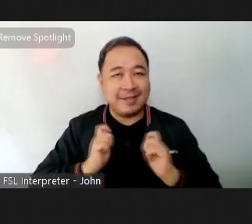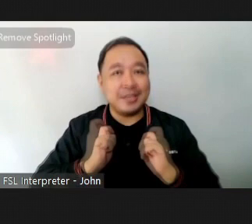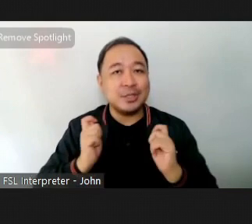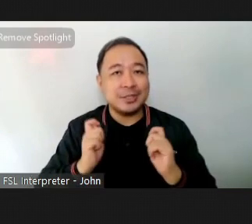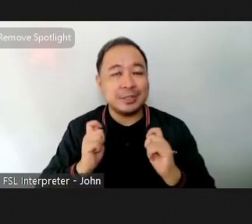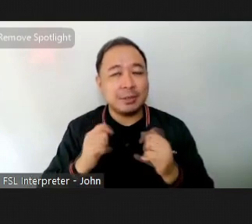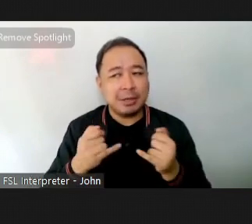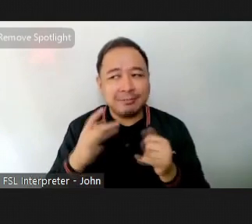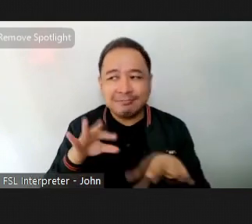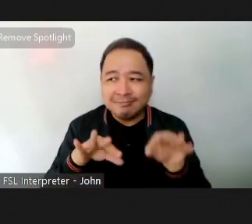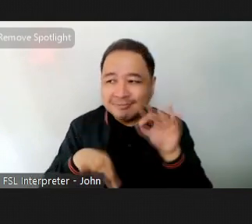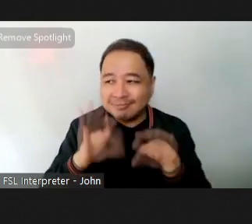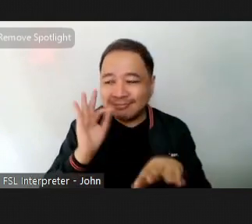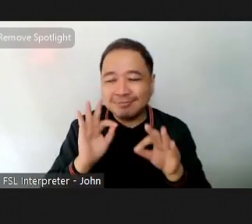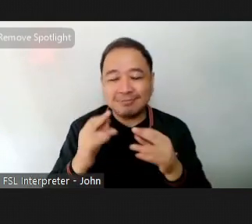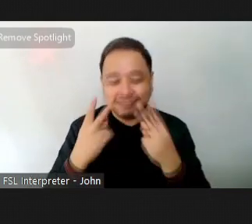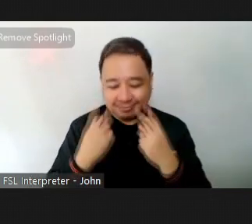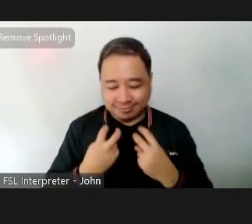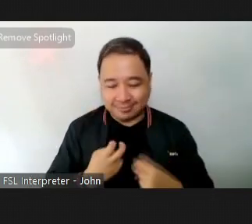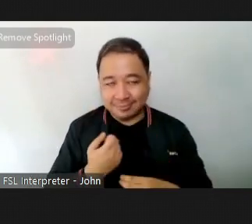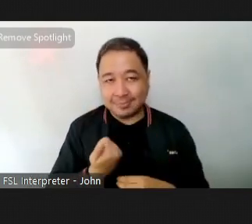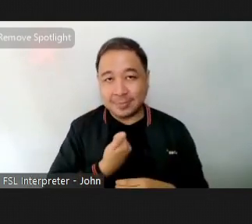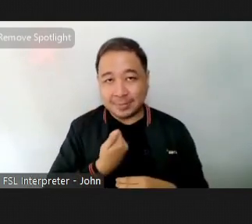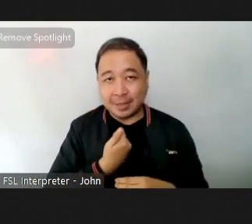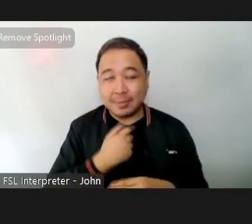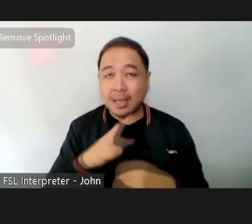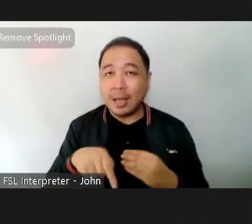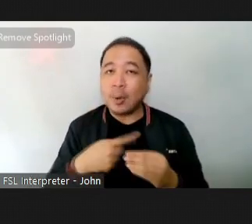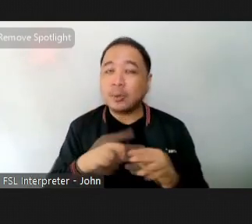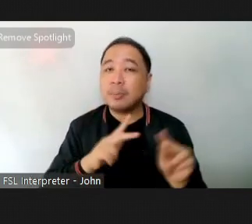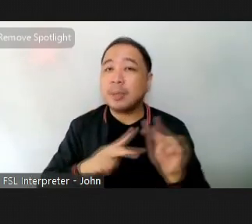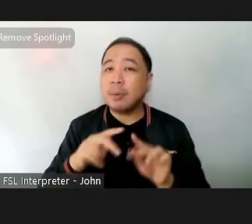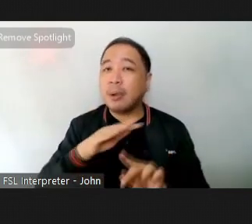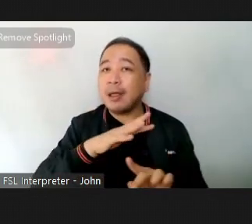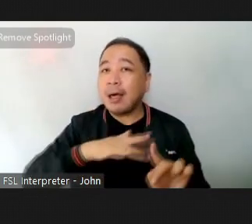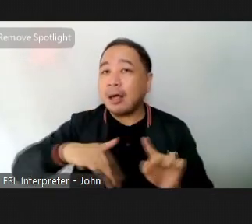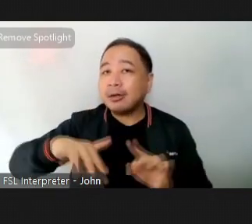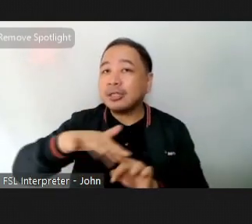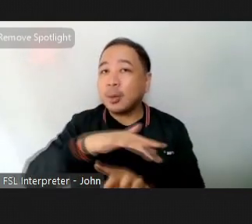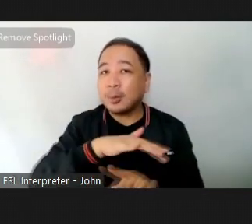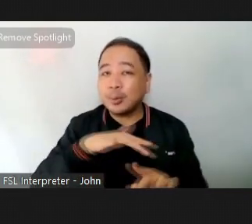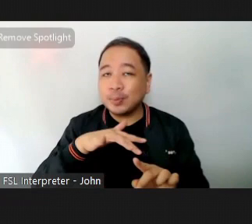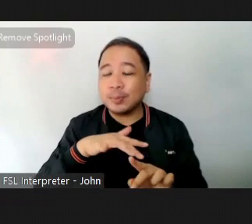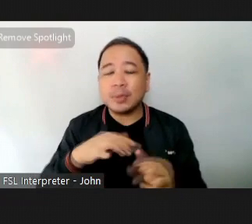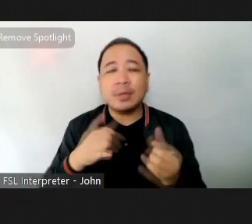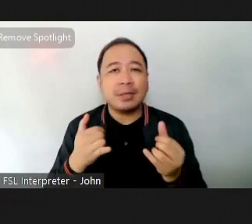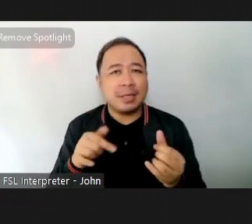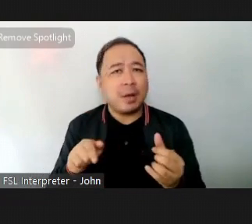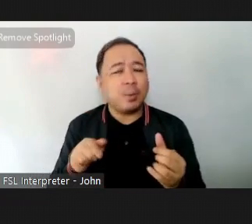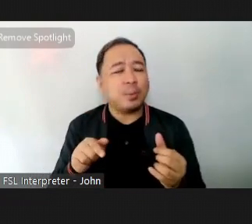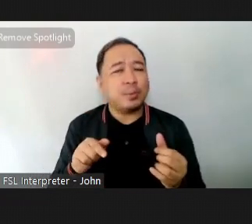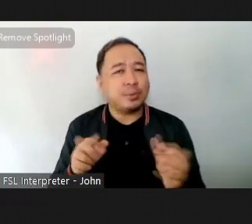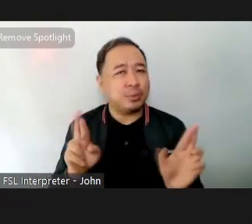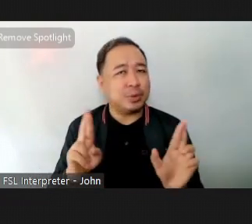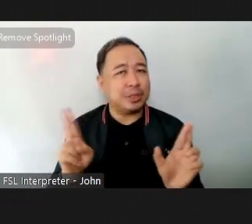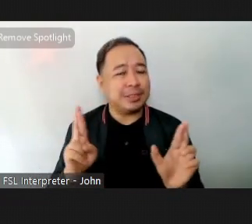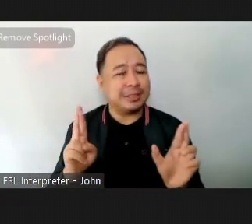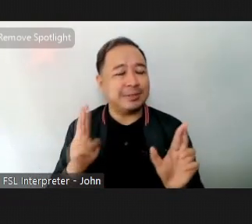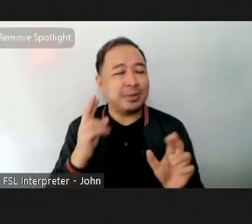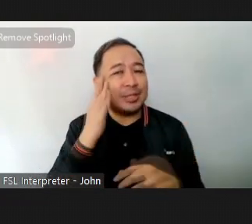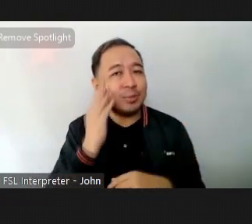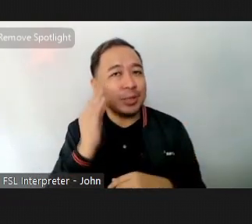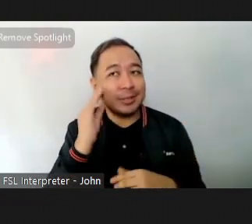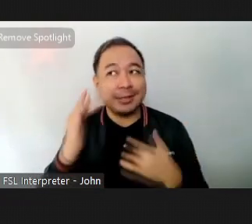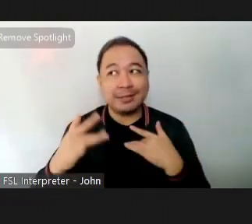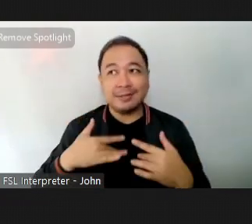things about yourself, about the people around you. And that is also the time when you will start to experience the